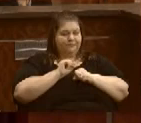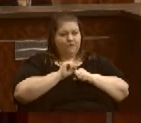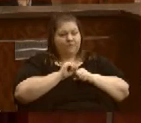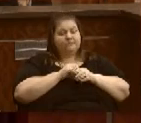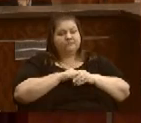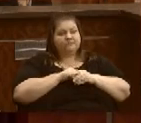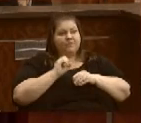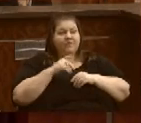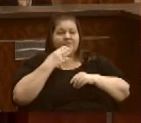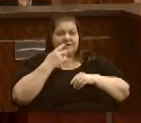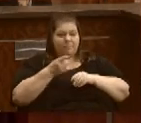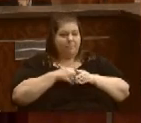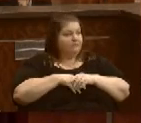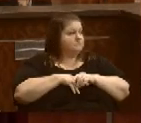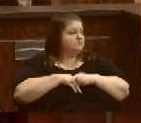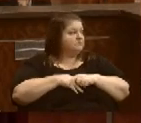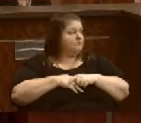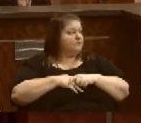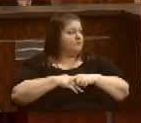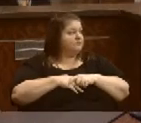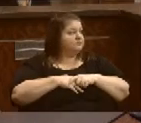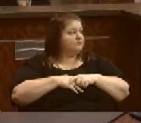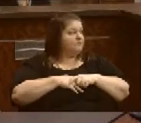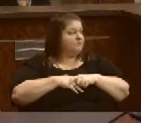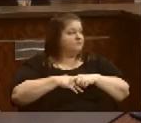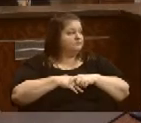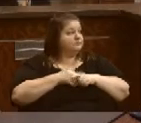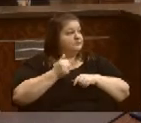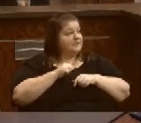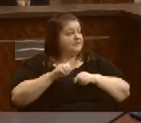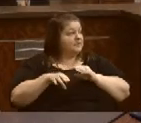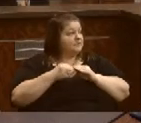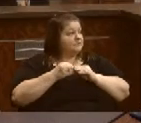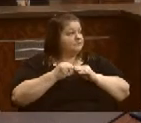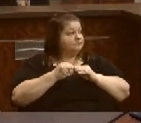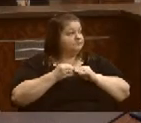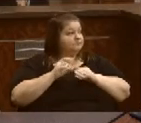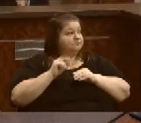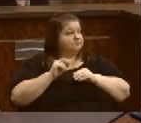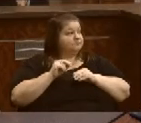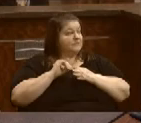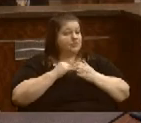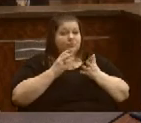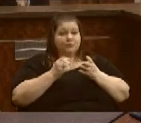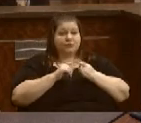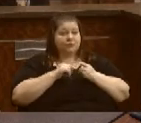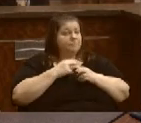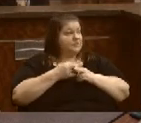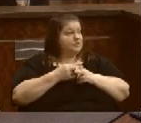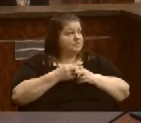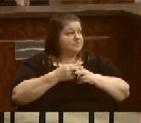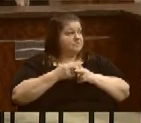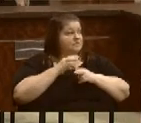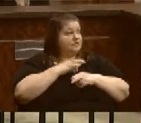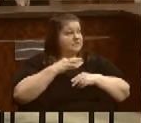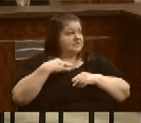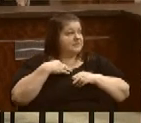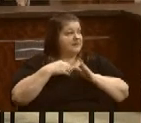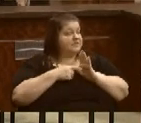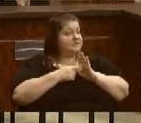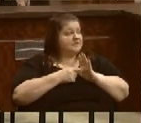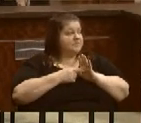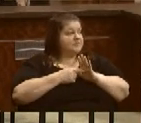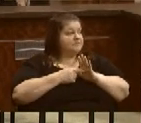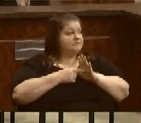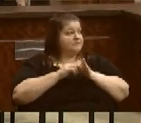sir. Okay, thank you. Okay. Anything else, Mr. Gibbs? No, only to mention that there is, I think, a staff exhibit